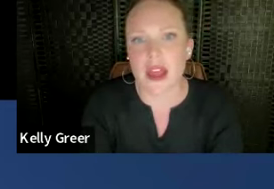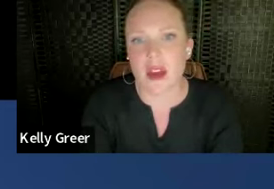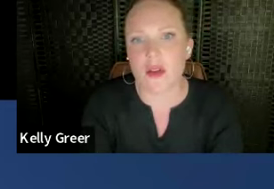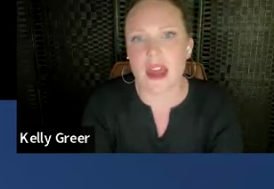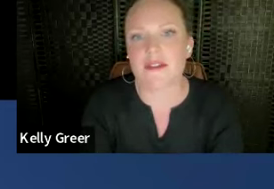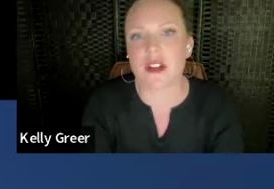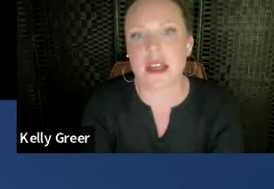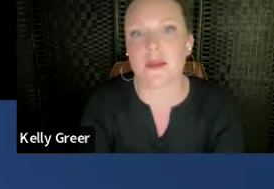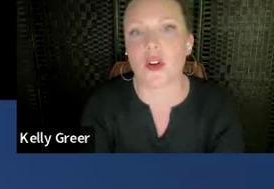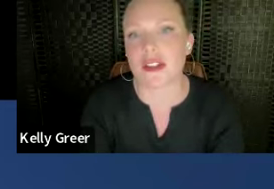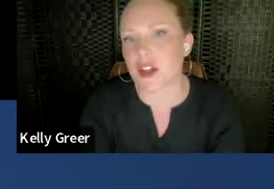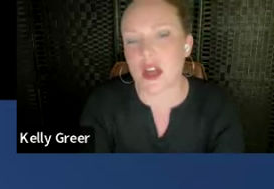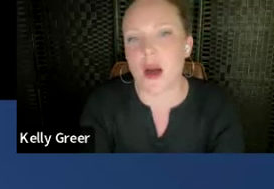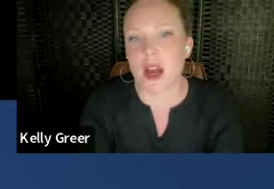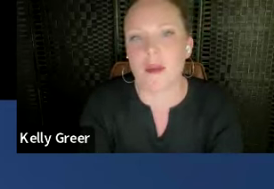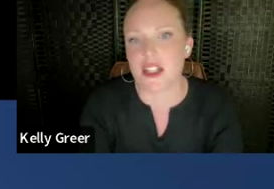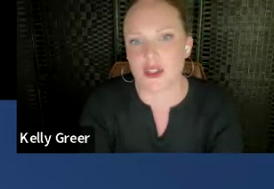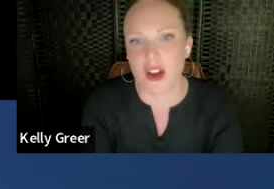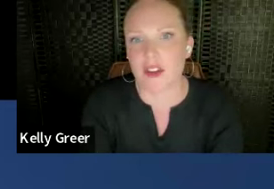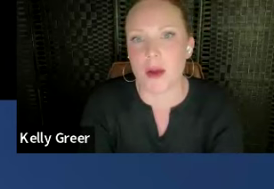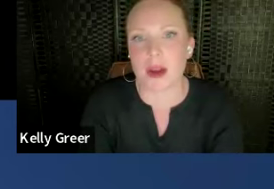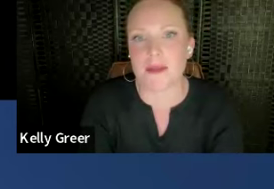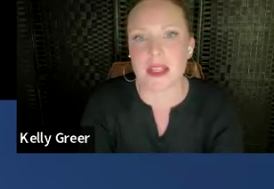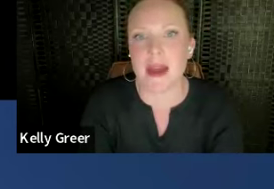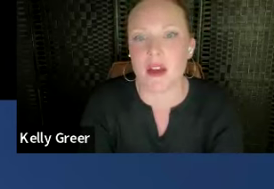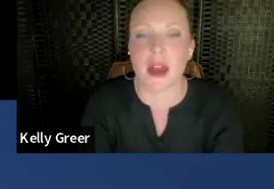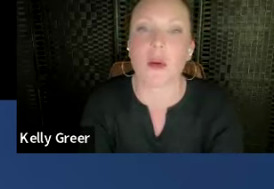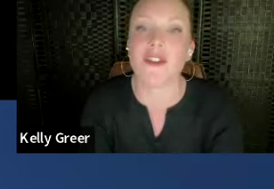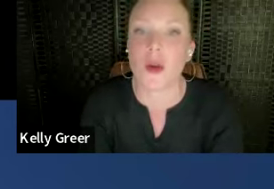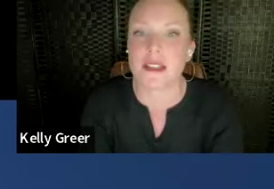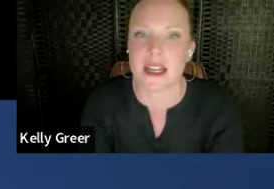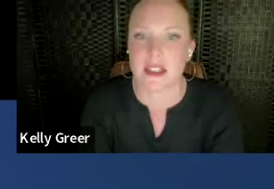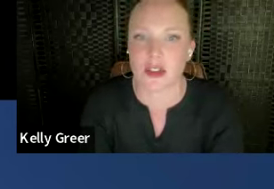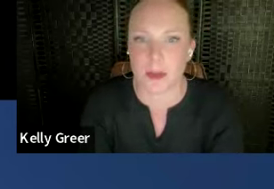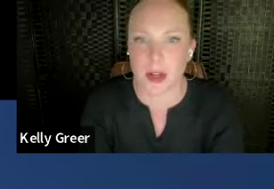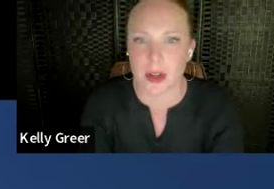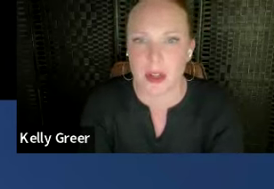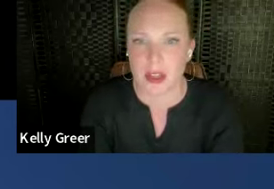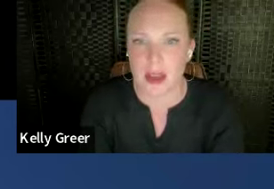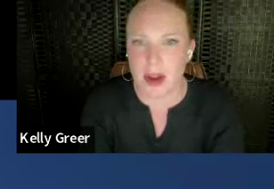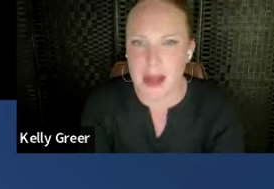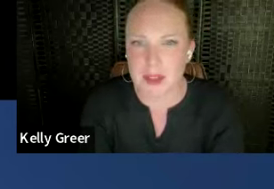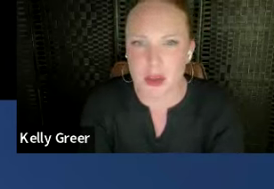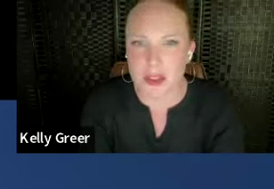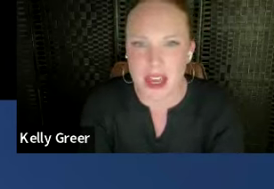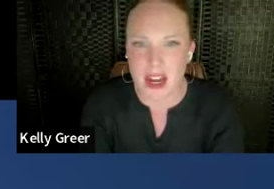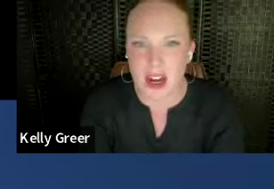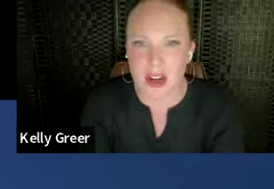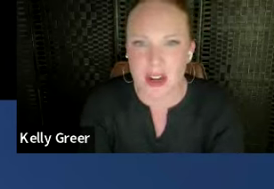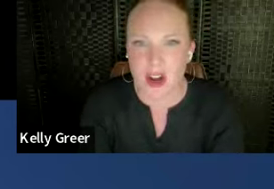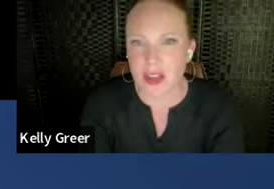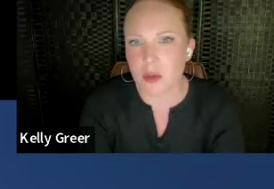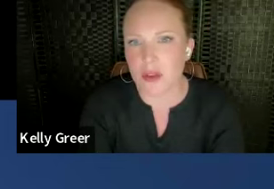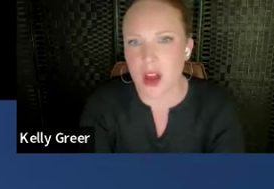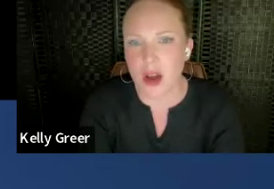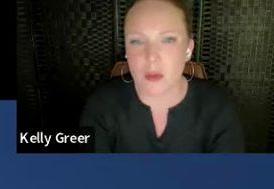It's more of like, okay, for example, if for accommodations for everyone, perhaps they might, okay, we're going to request an ASL interpreter. And perhaps those